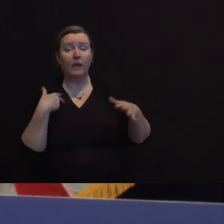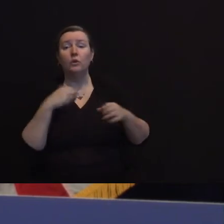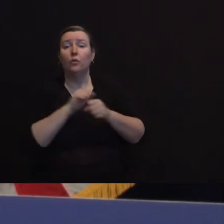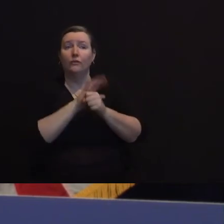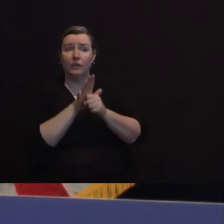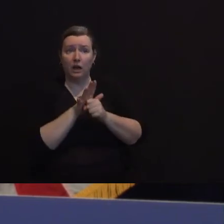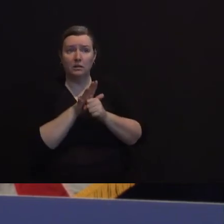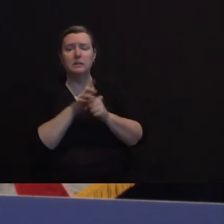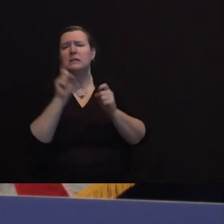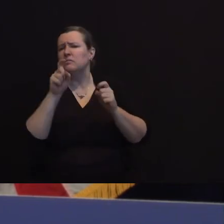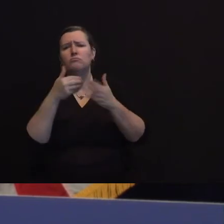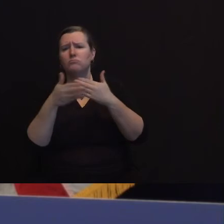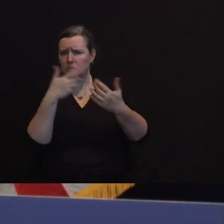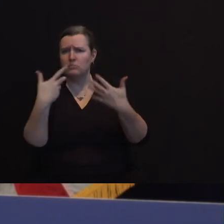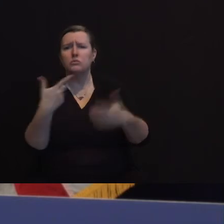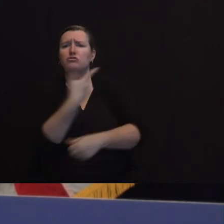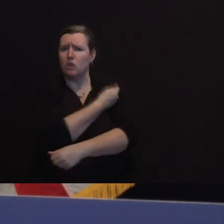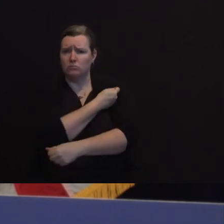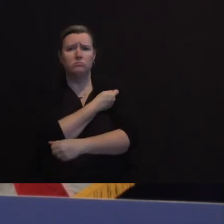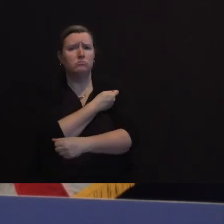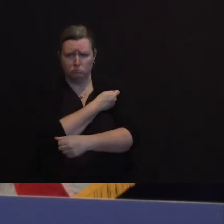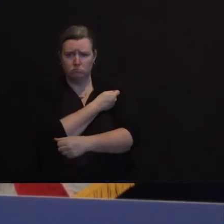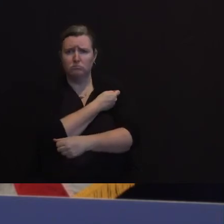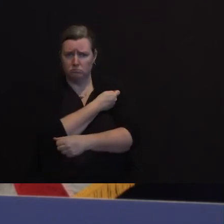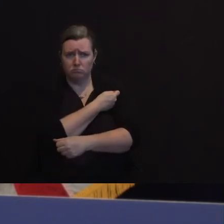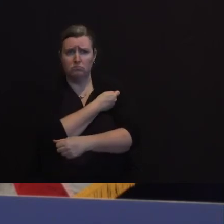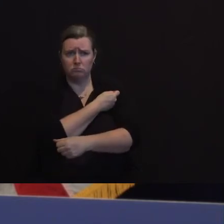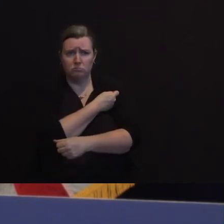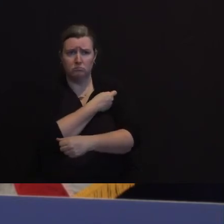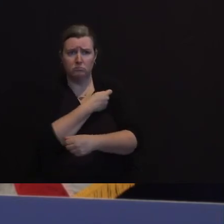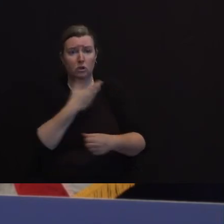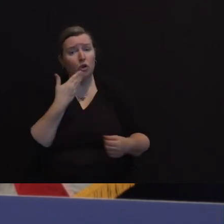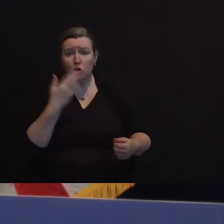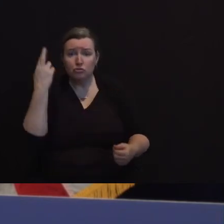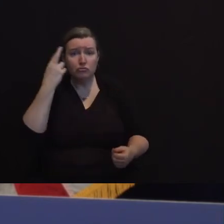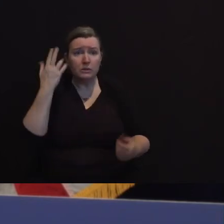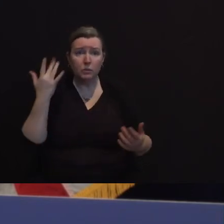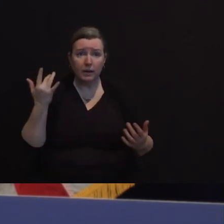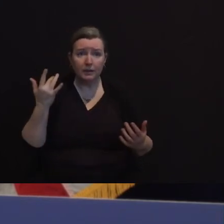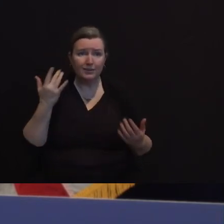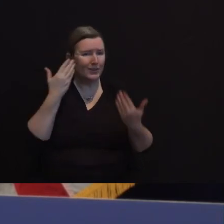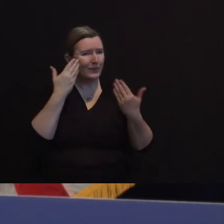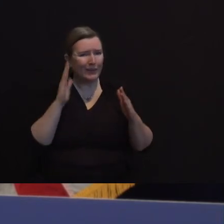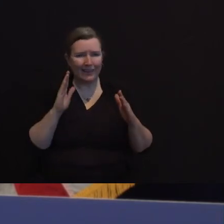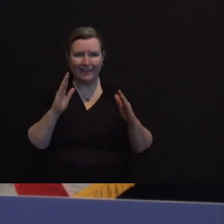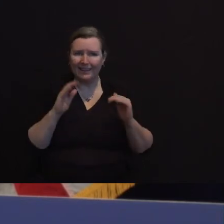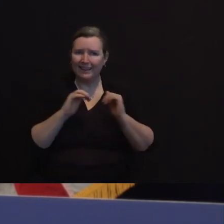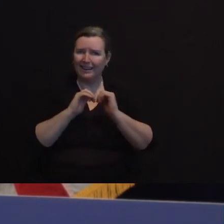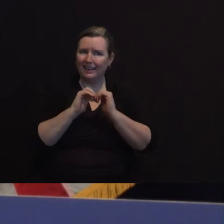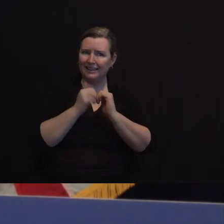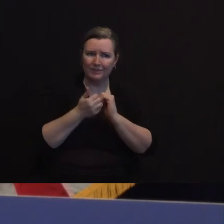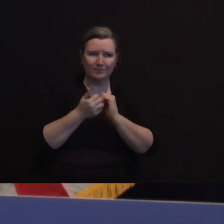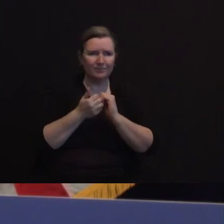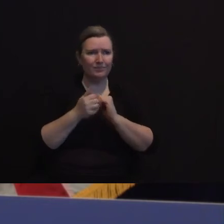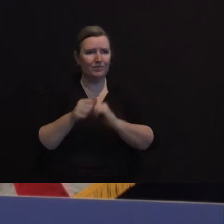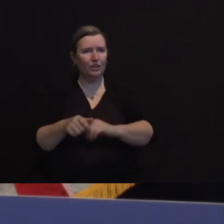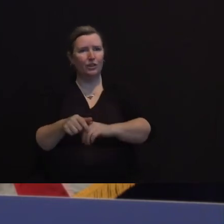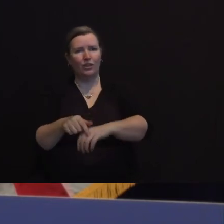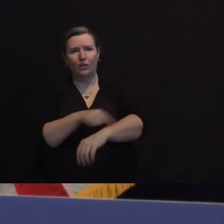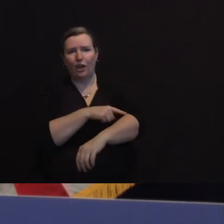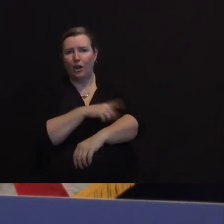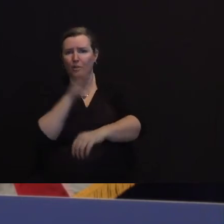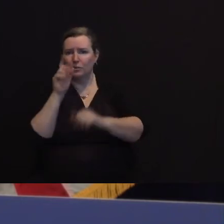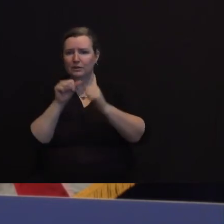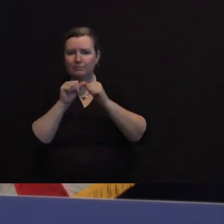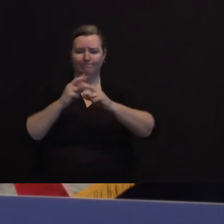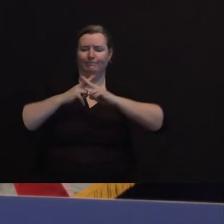And there are good reasons for that. For one, we don't really know how long the immunologic response they've had to natural infection actually lasts,